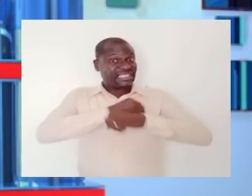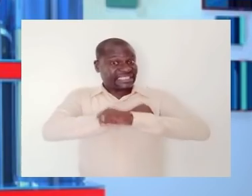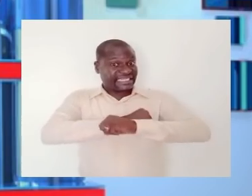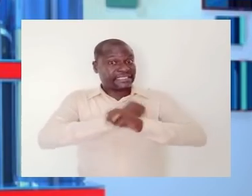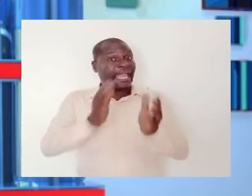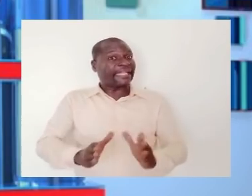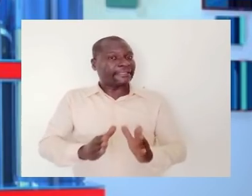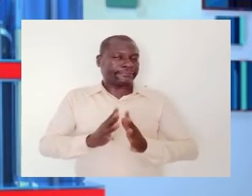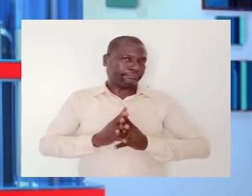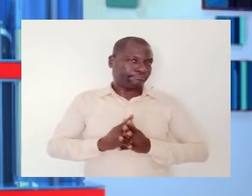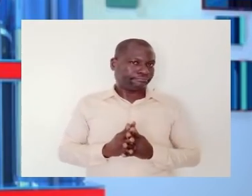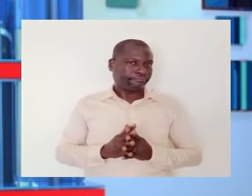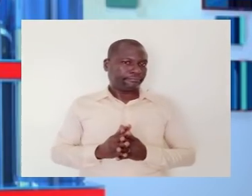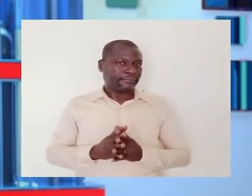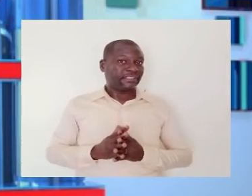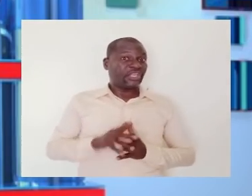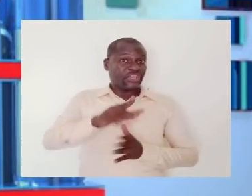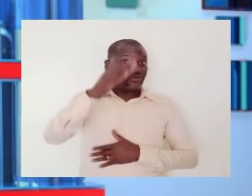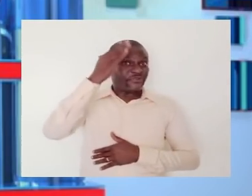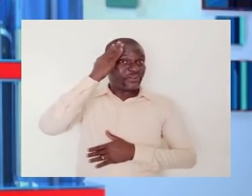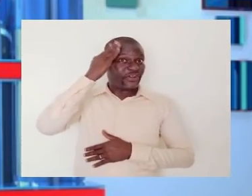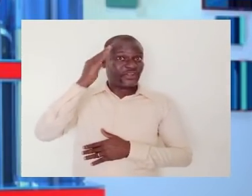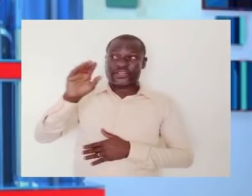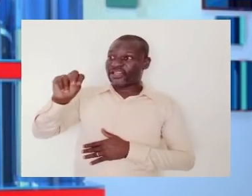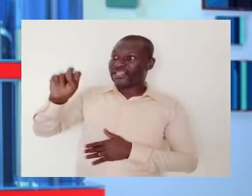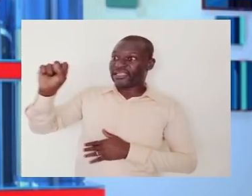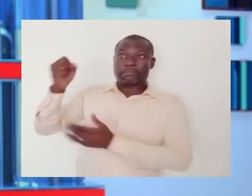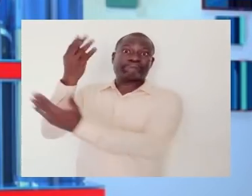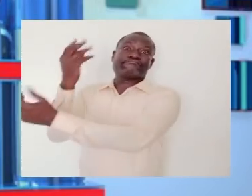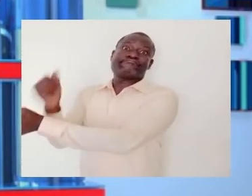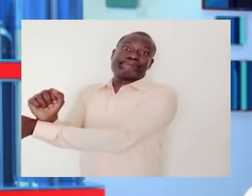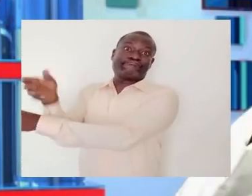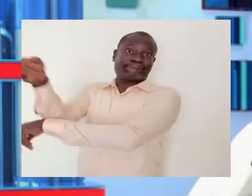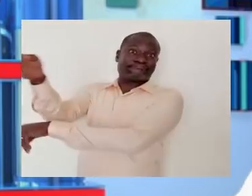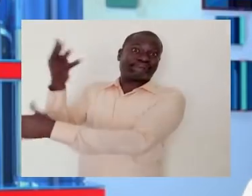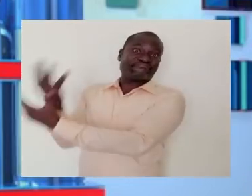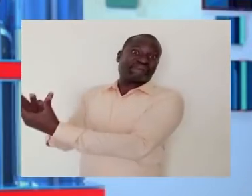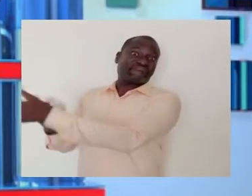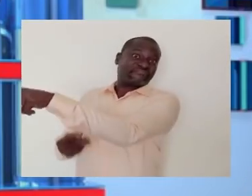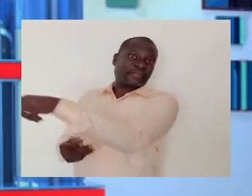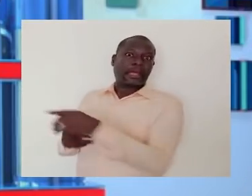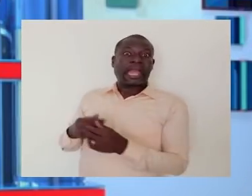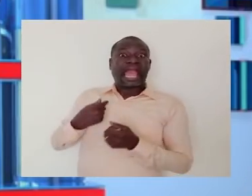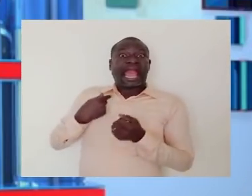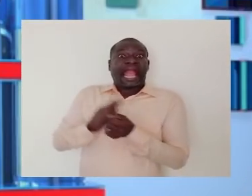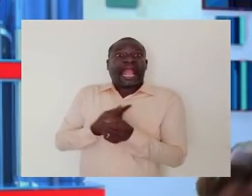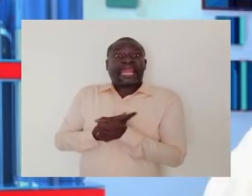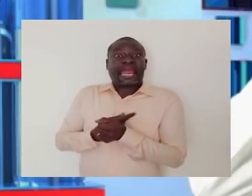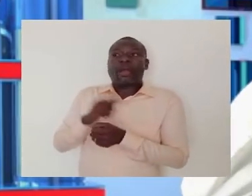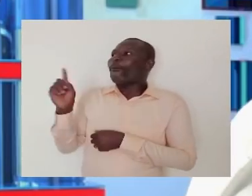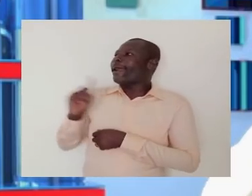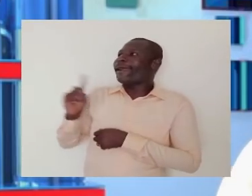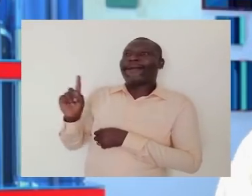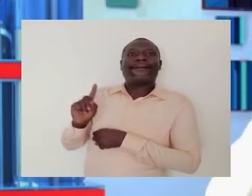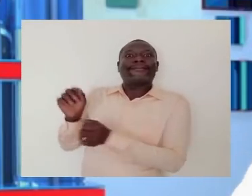Talking about security agents. And some prisons, officers, mwo ho, mi mamu wache. Eni gana habe